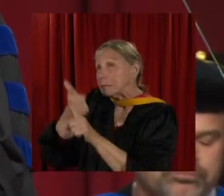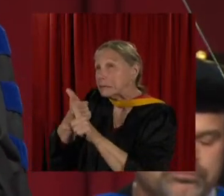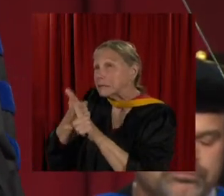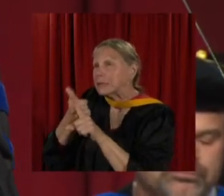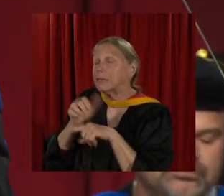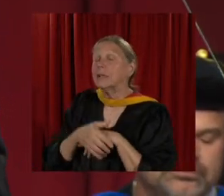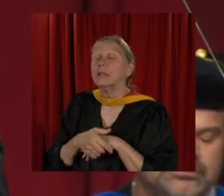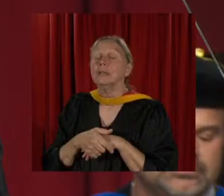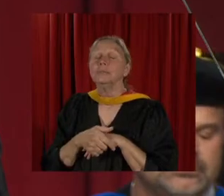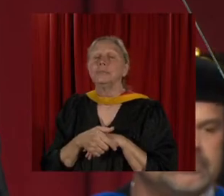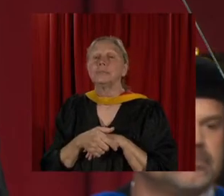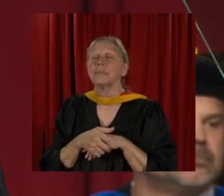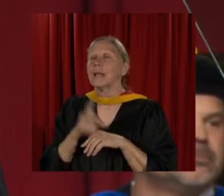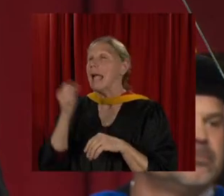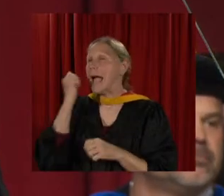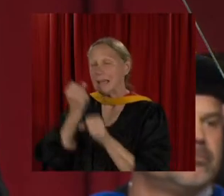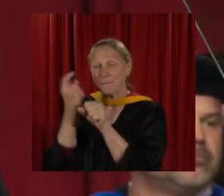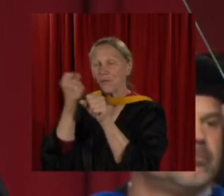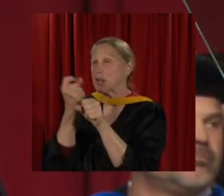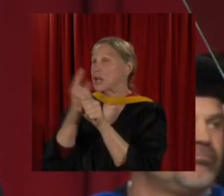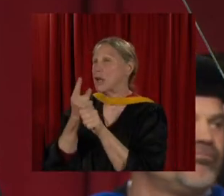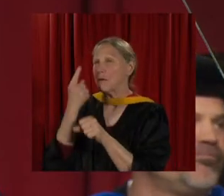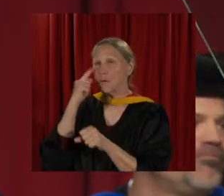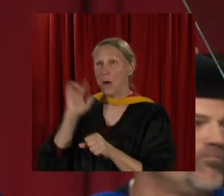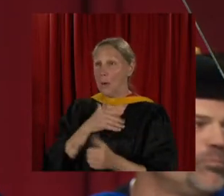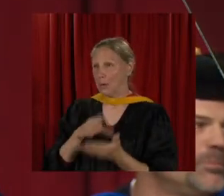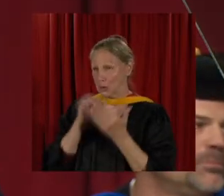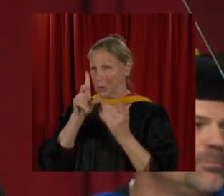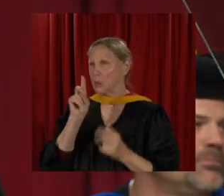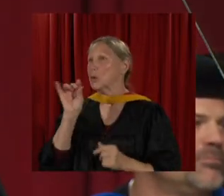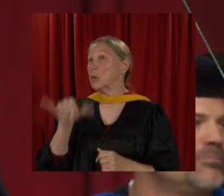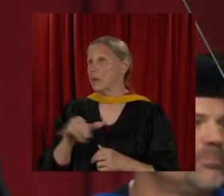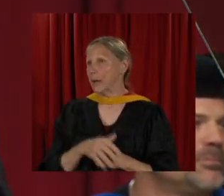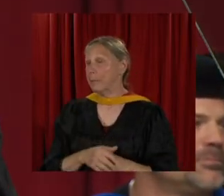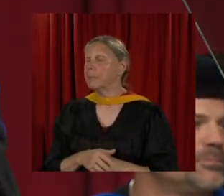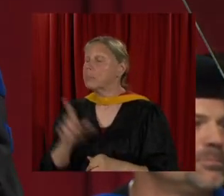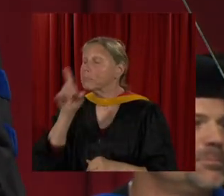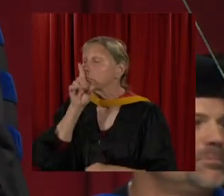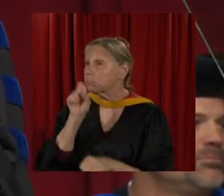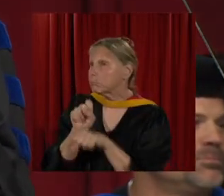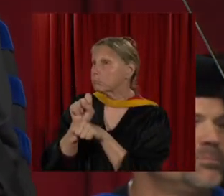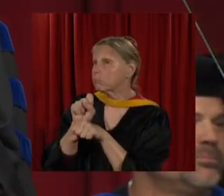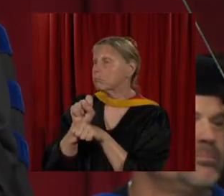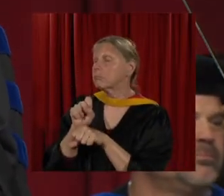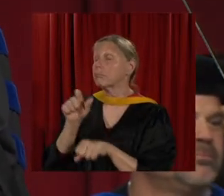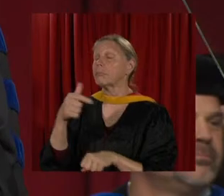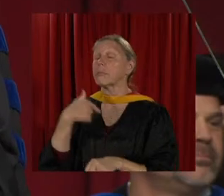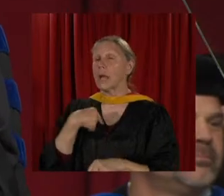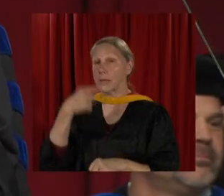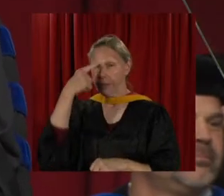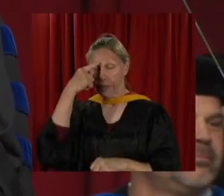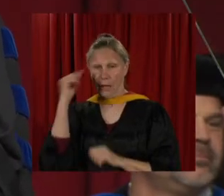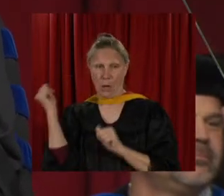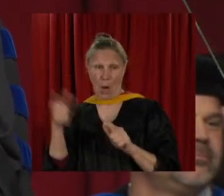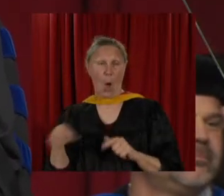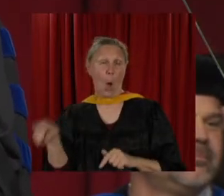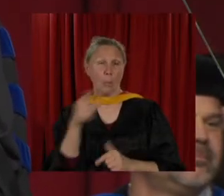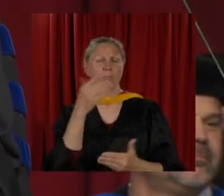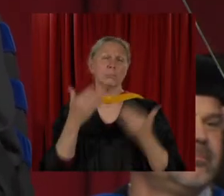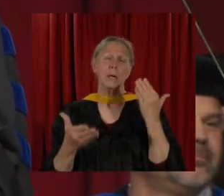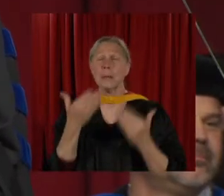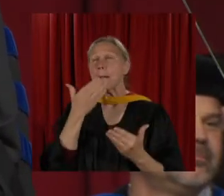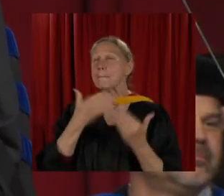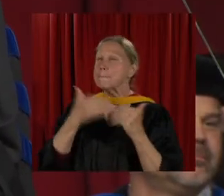do every year for our students. And in fact, I think that they are probably the